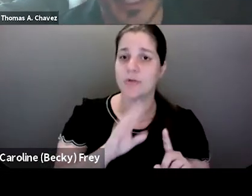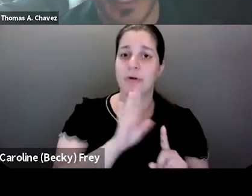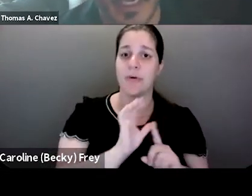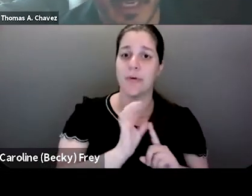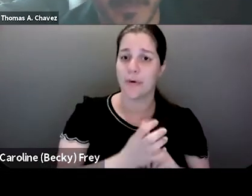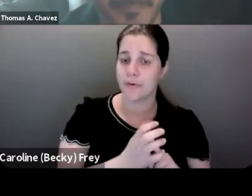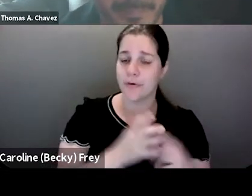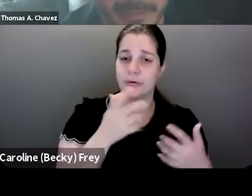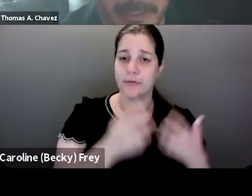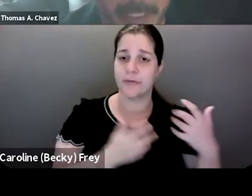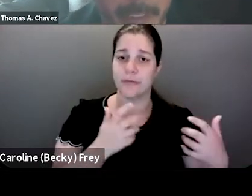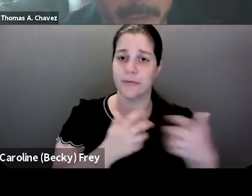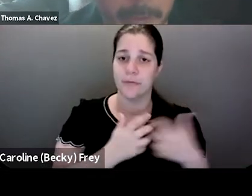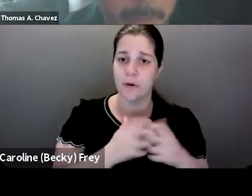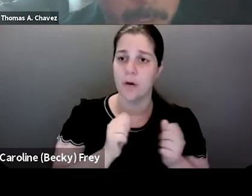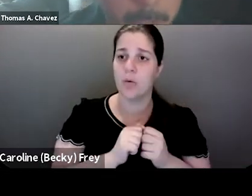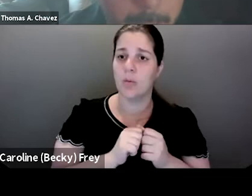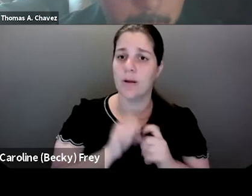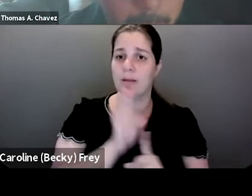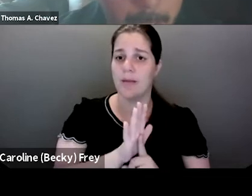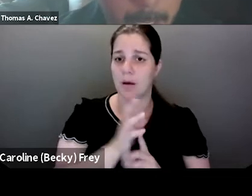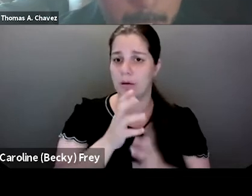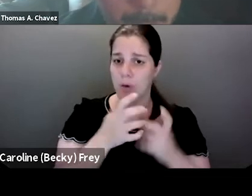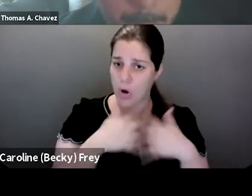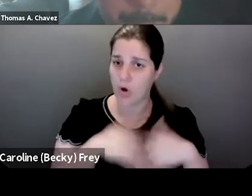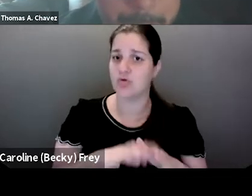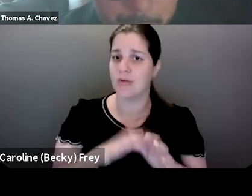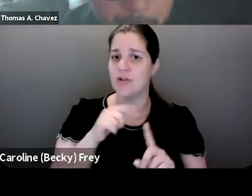with their acculturation.